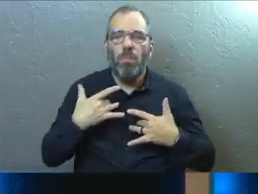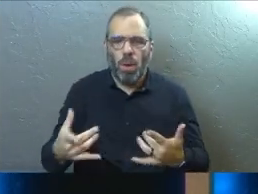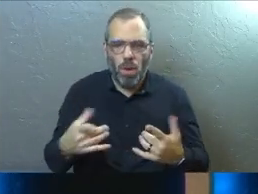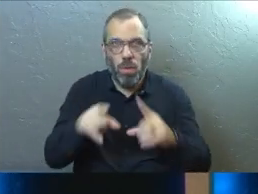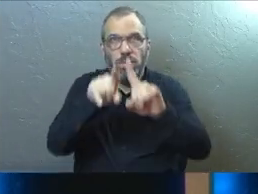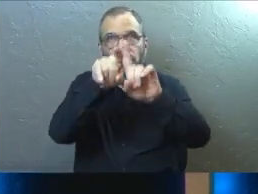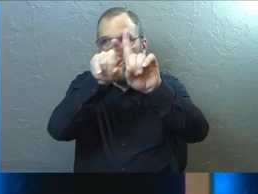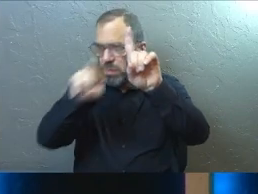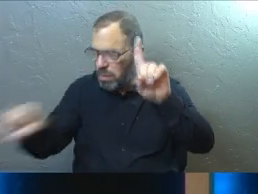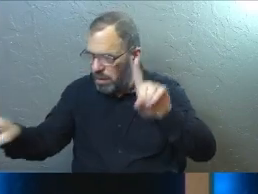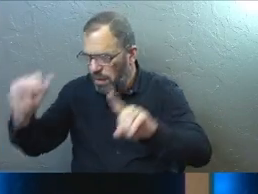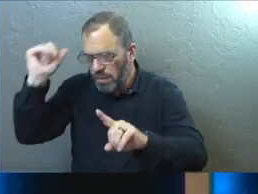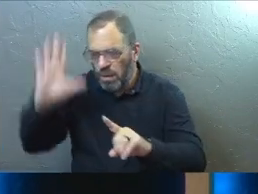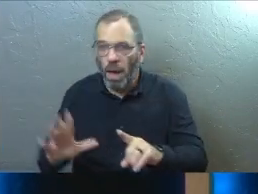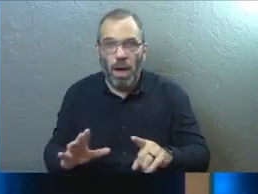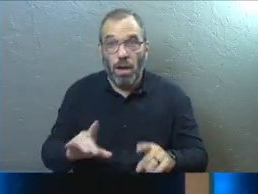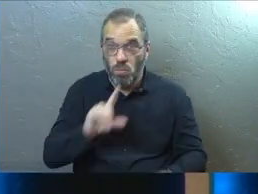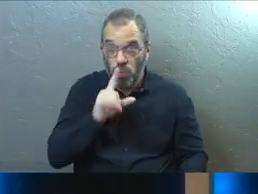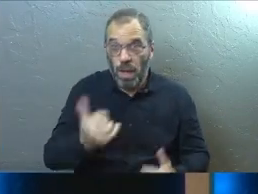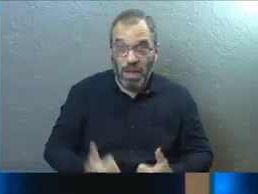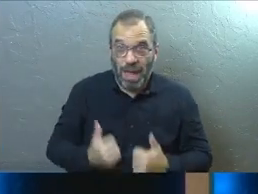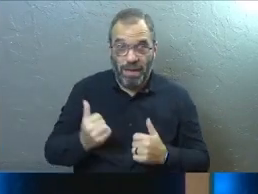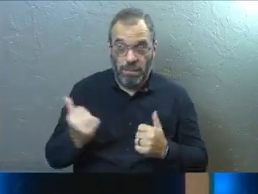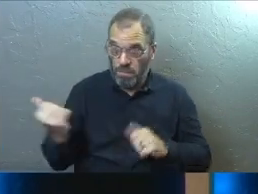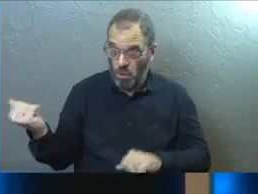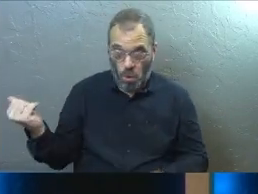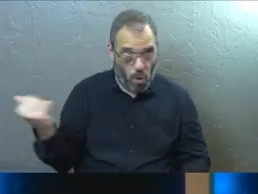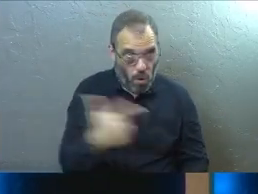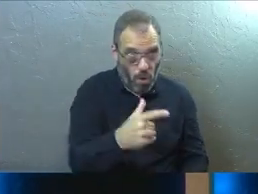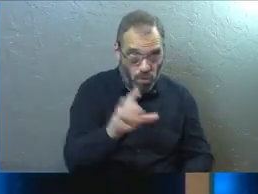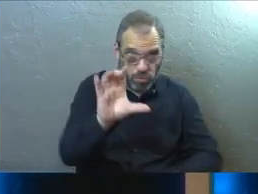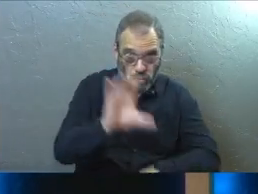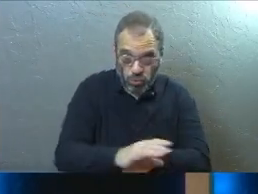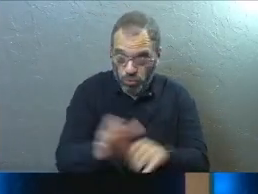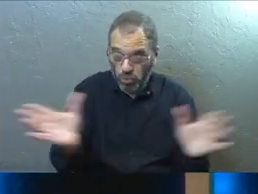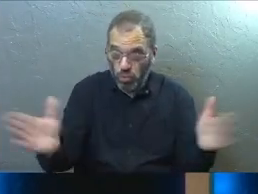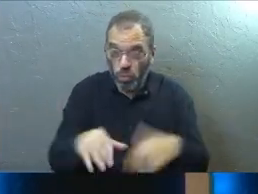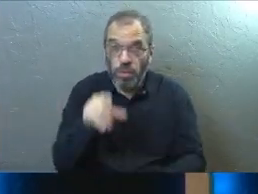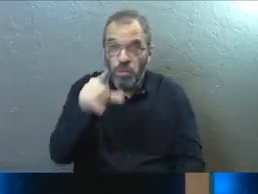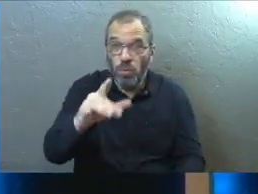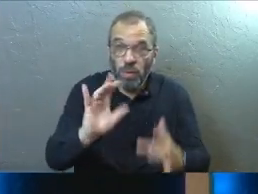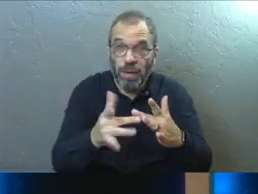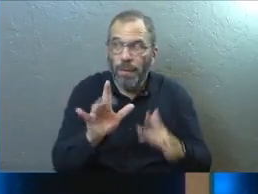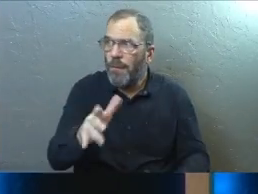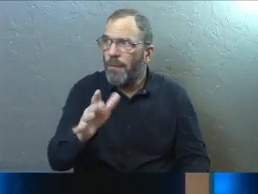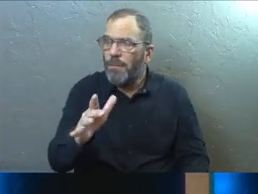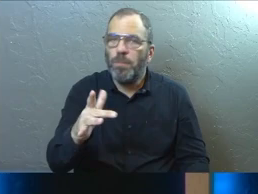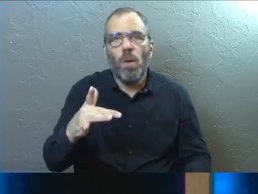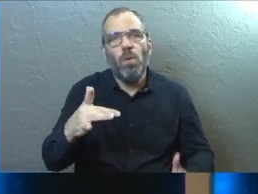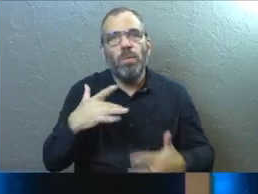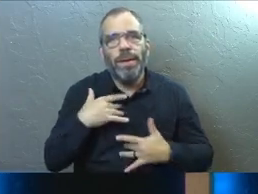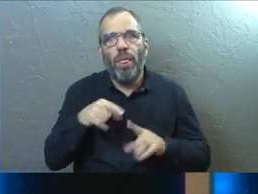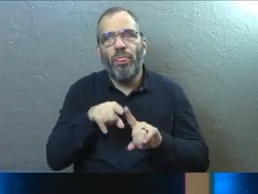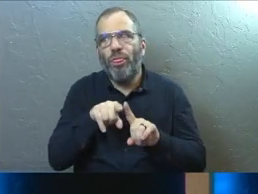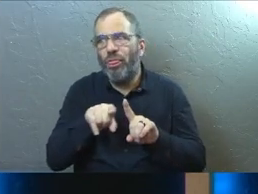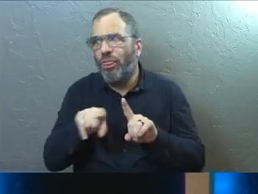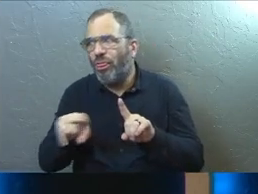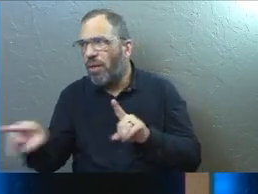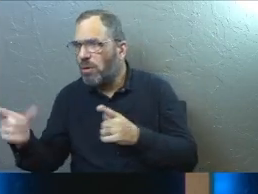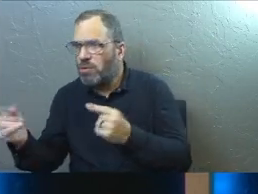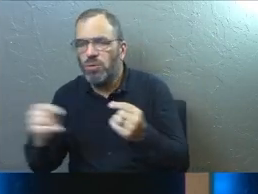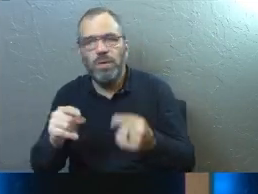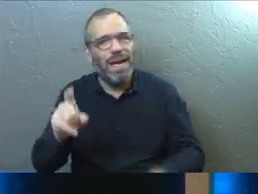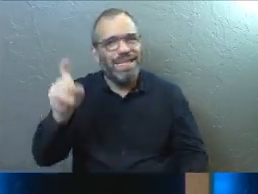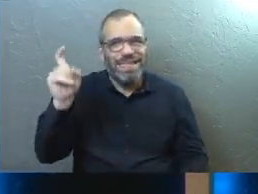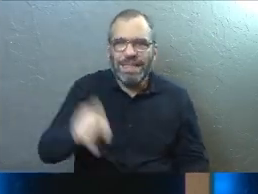the God that I love. There's a reality for every single one of us in this room that we tend to wander, we tend to get distracted, we tend to do all of these things,